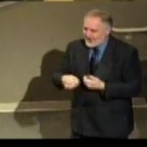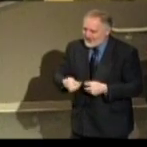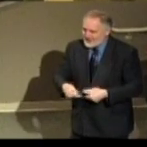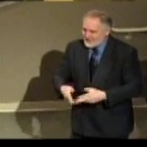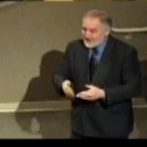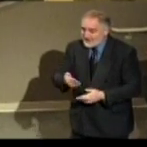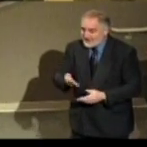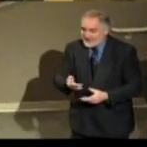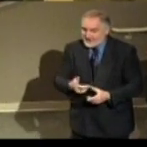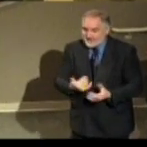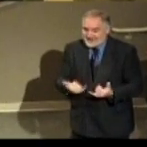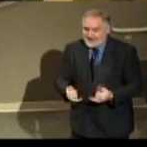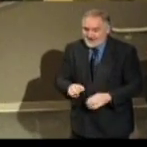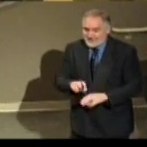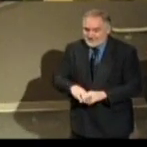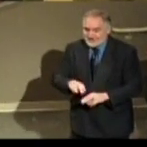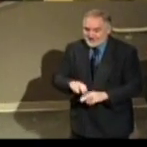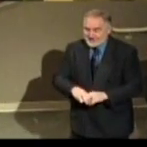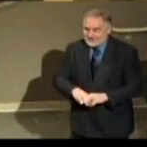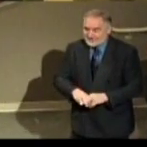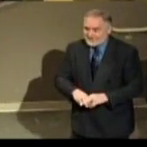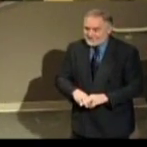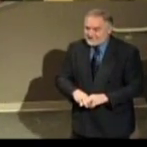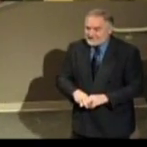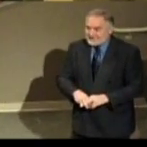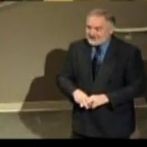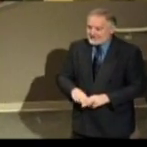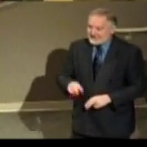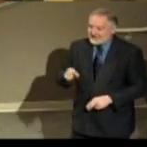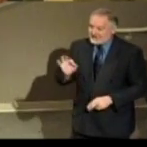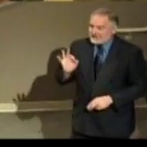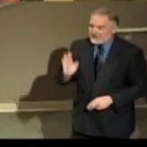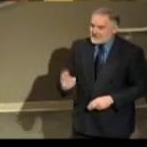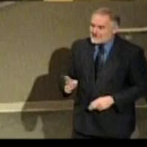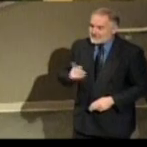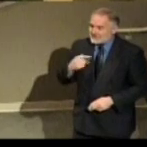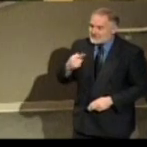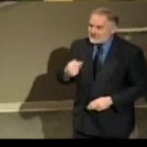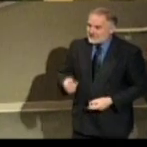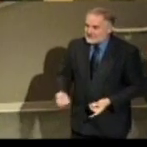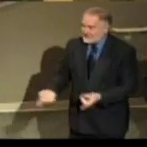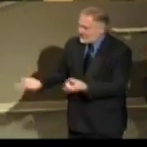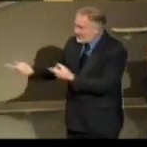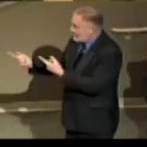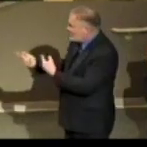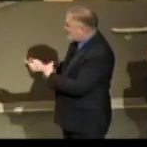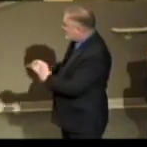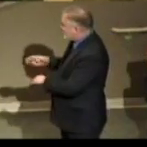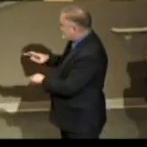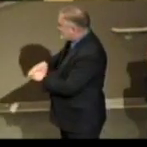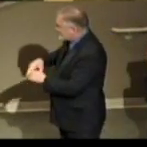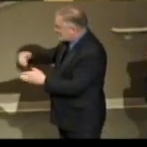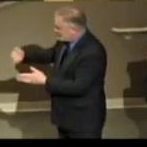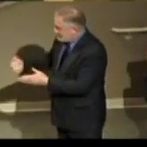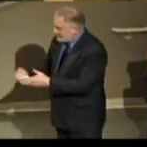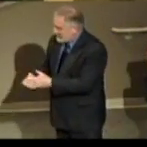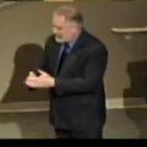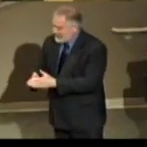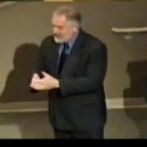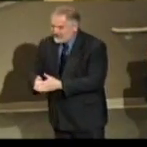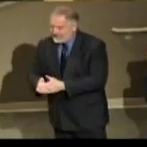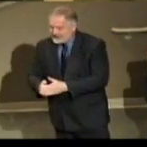Now we go in and we sit down and the pastor says, come on up, Brother Gibbs, come on up. So I go up and sit by the pastor and I'm sitting on the